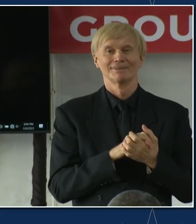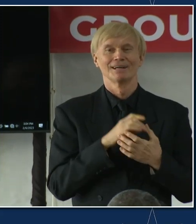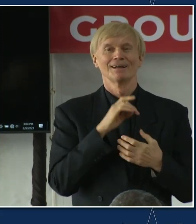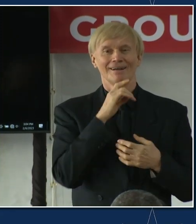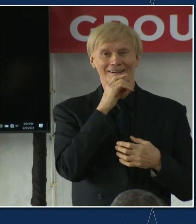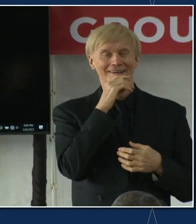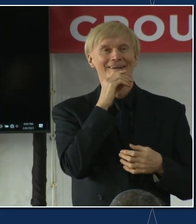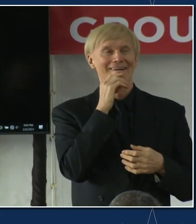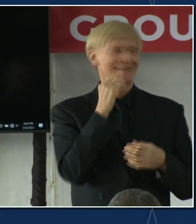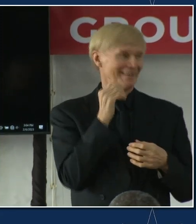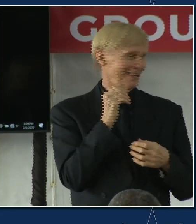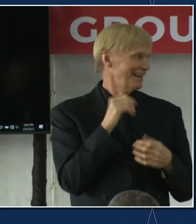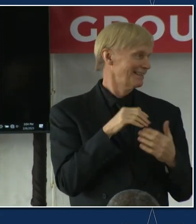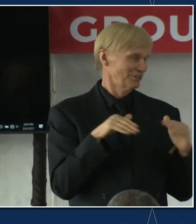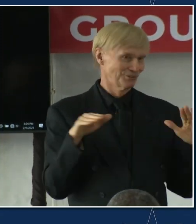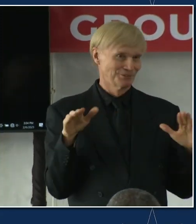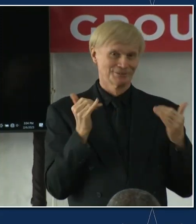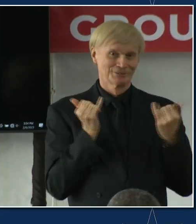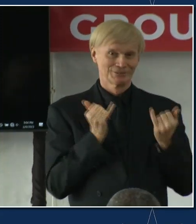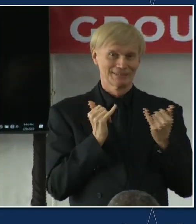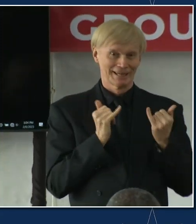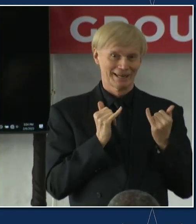I truly thank God for you every day.